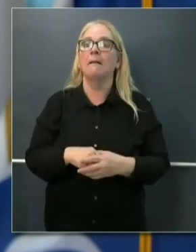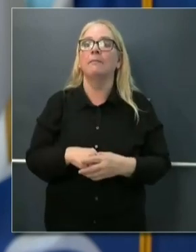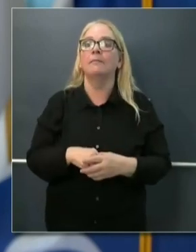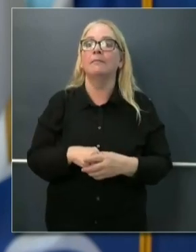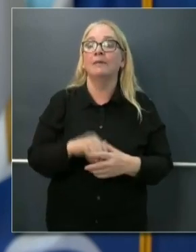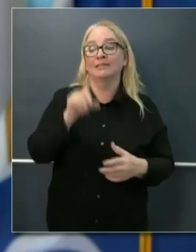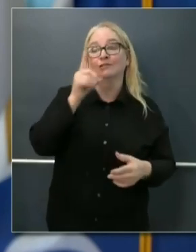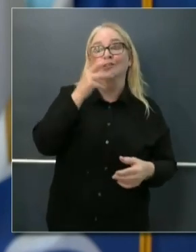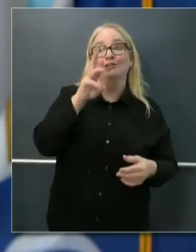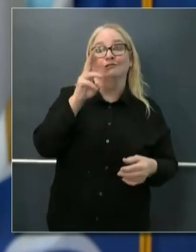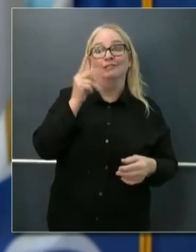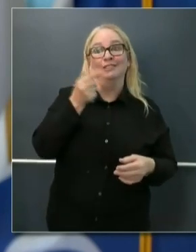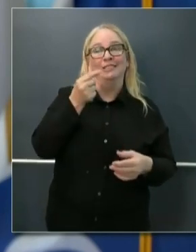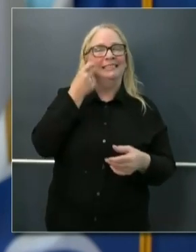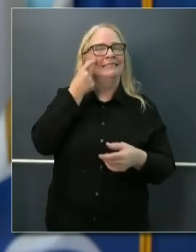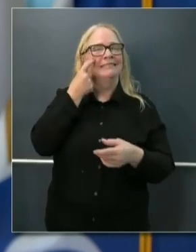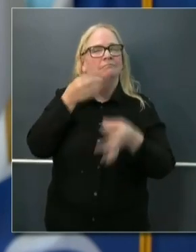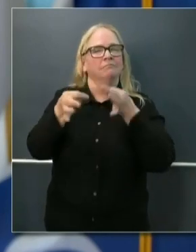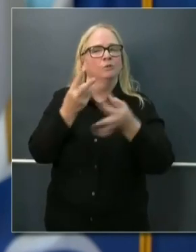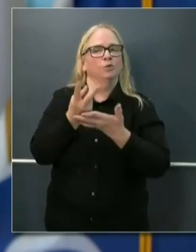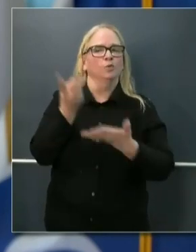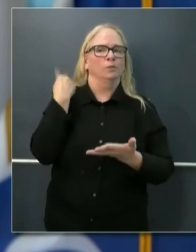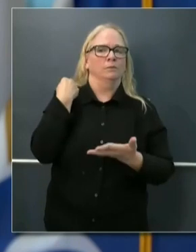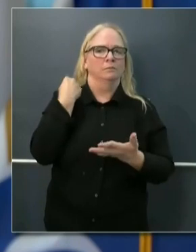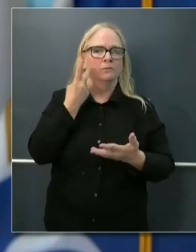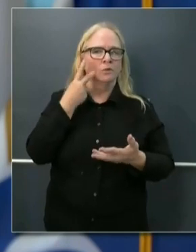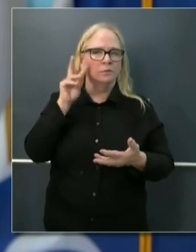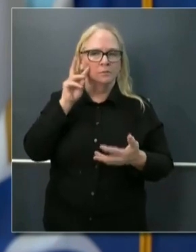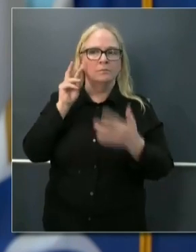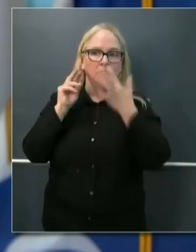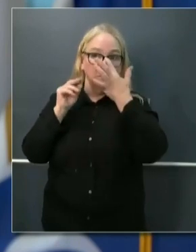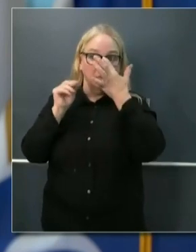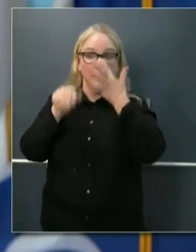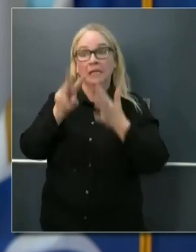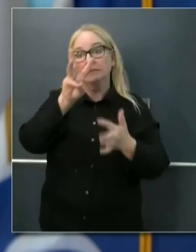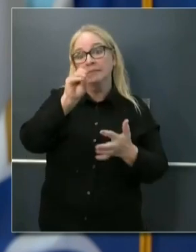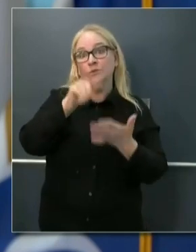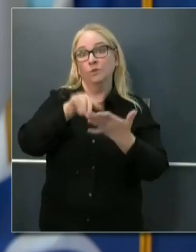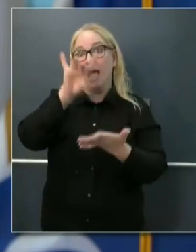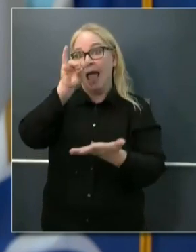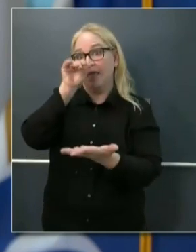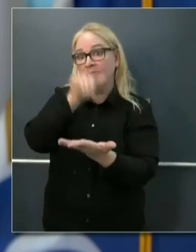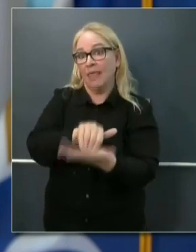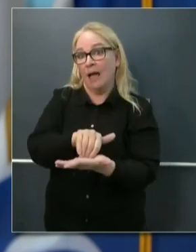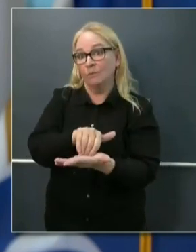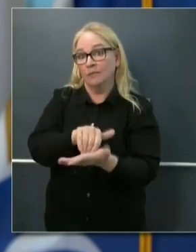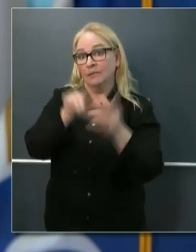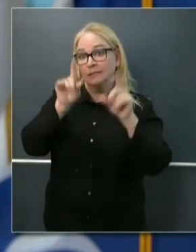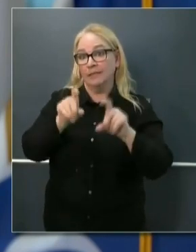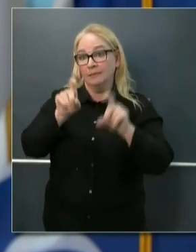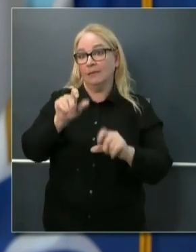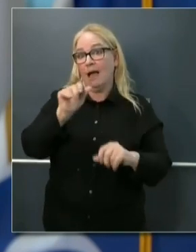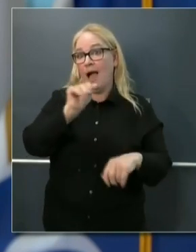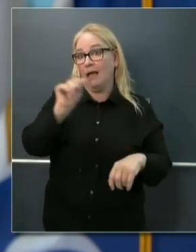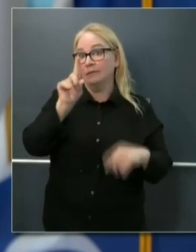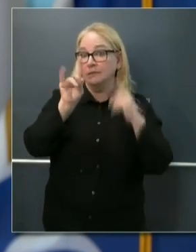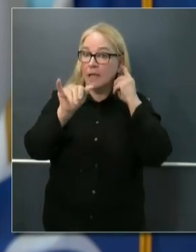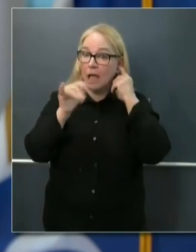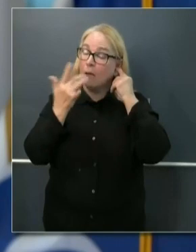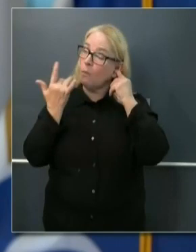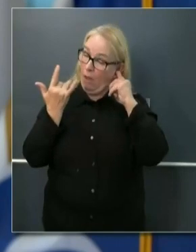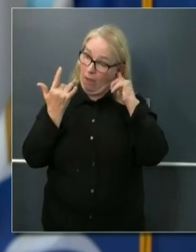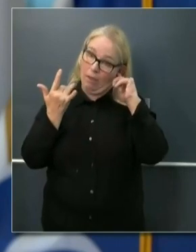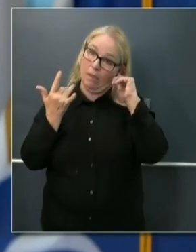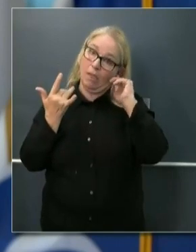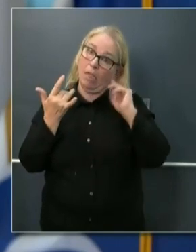up here and talked about the need to get to 60 to 80,000 tests a day. Why 60,000? Well,